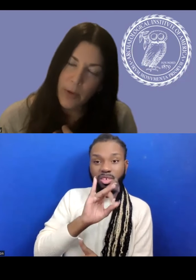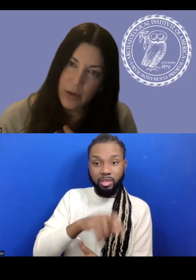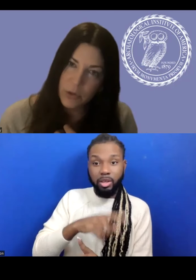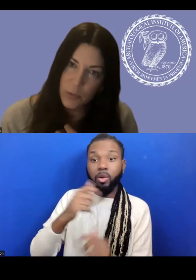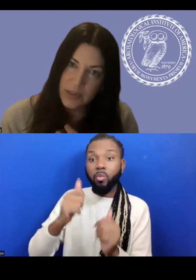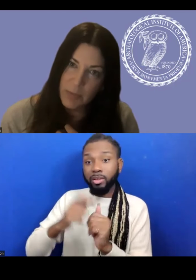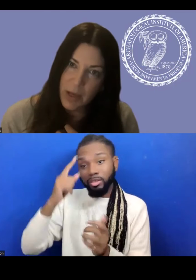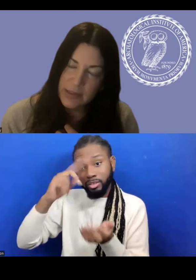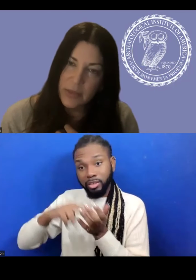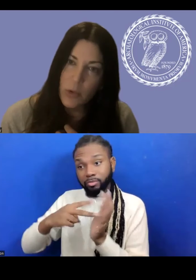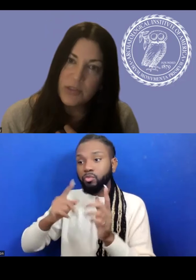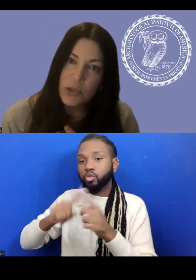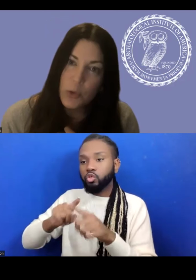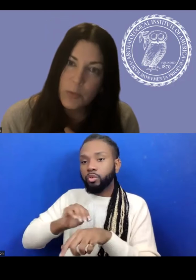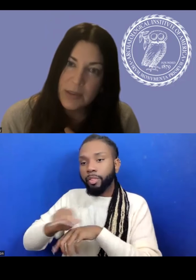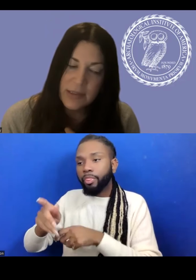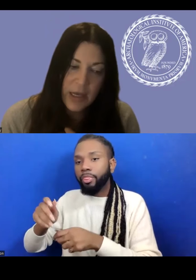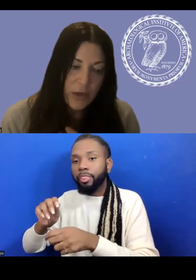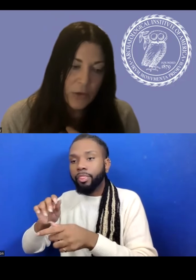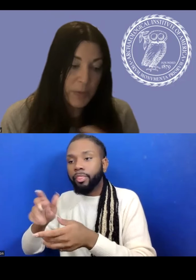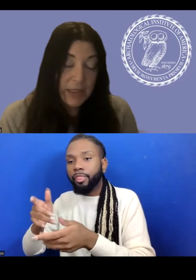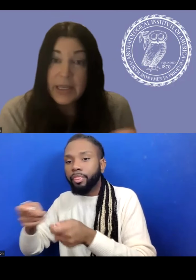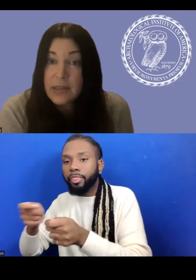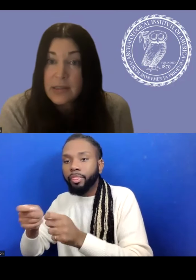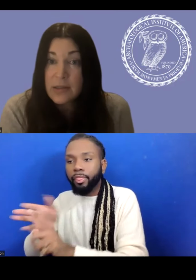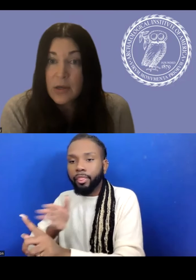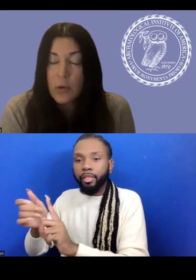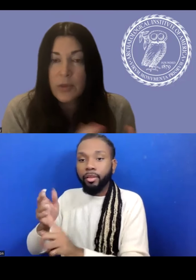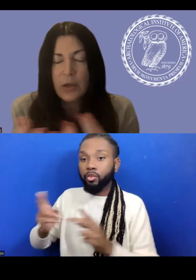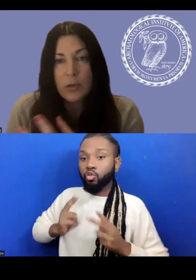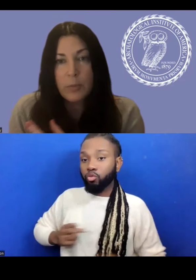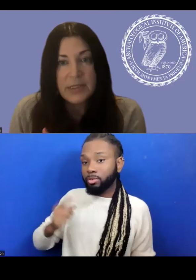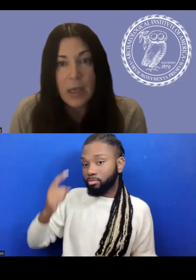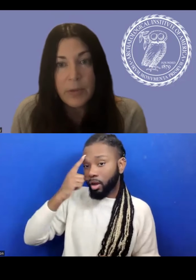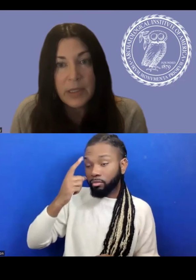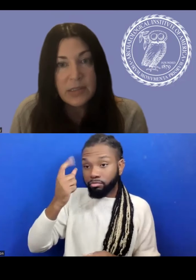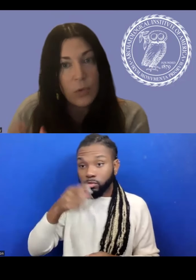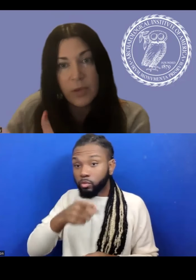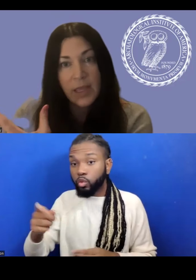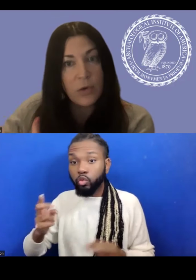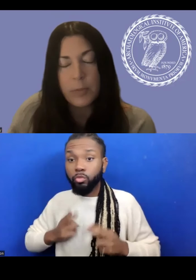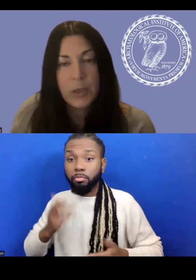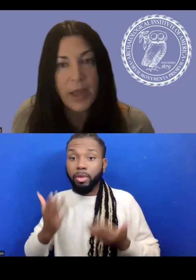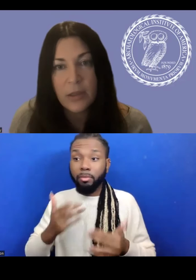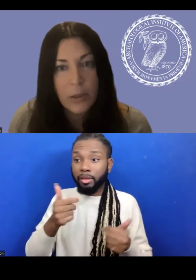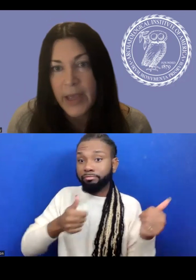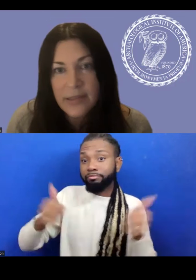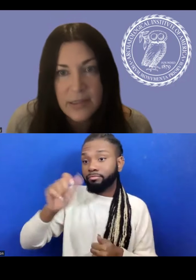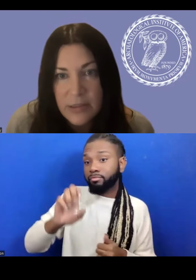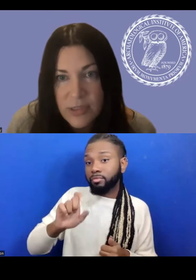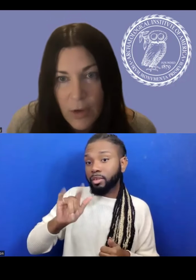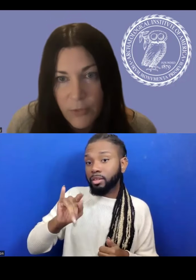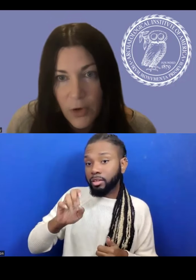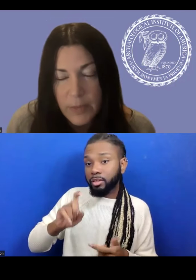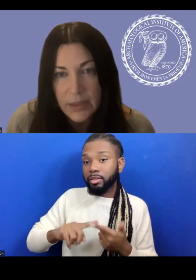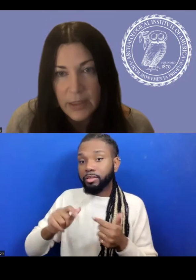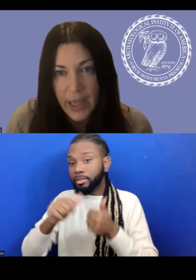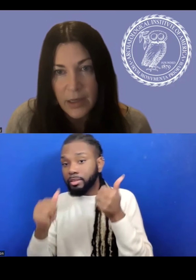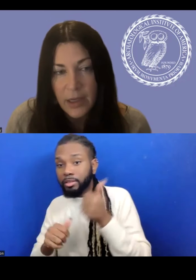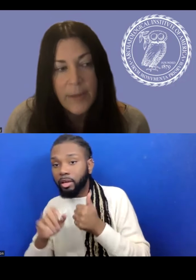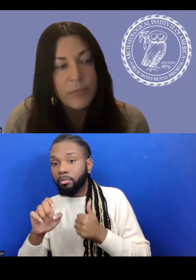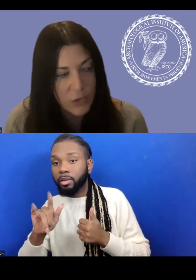work upon humans' minds. And those humans could be elites, or they could be sub-elites, or they could be regular peasants just out